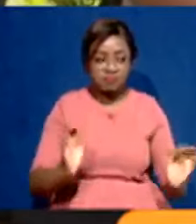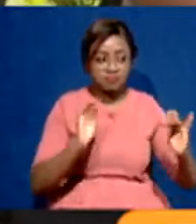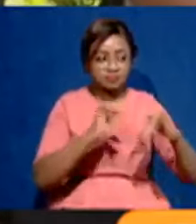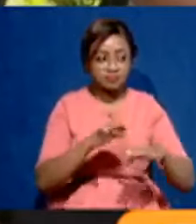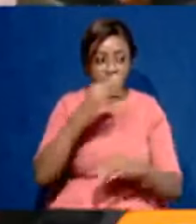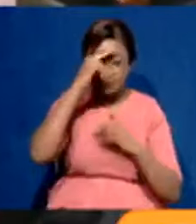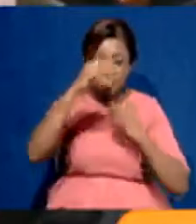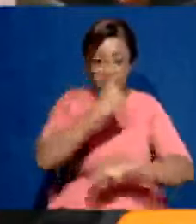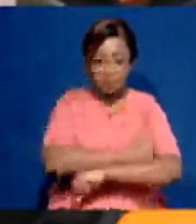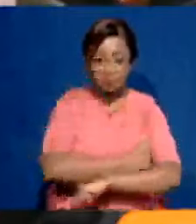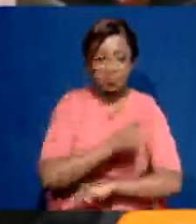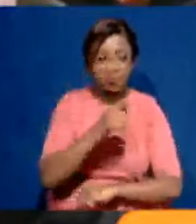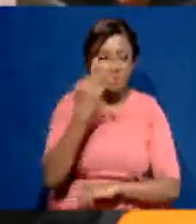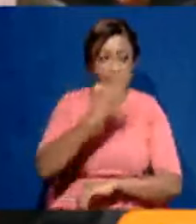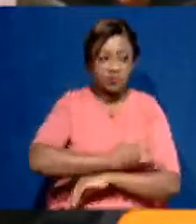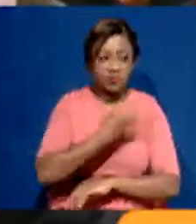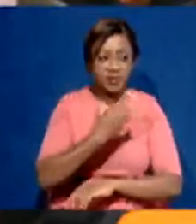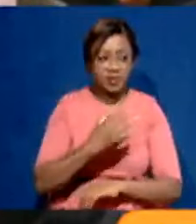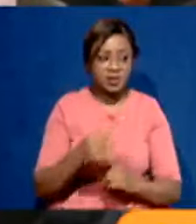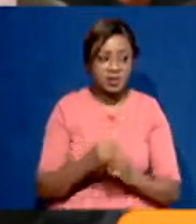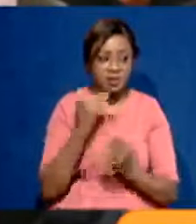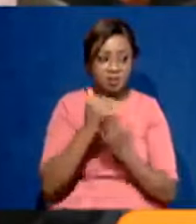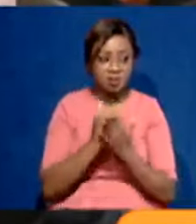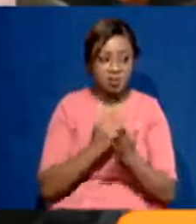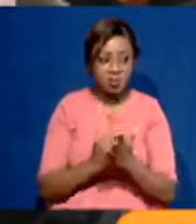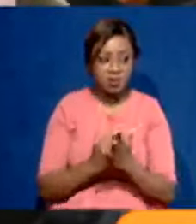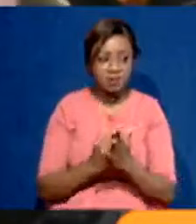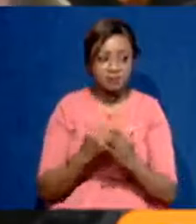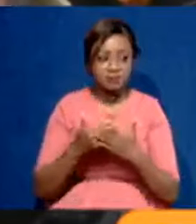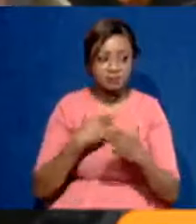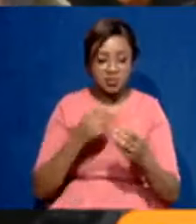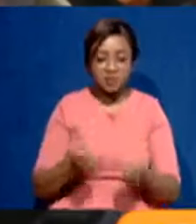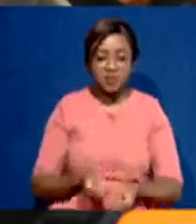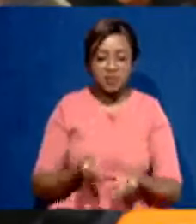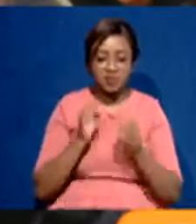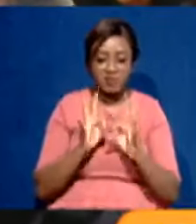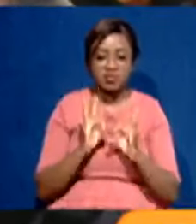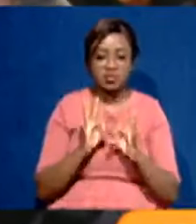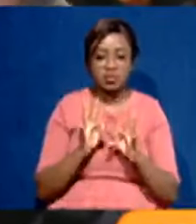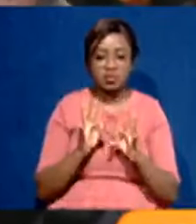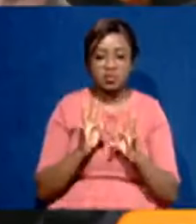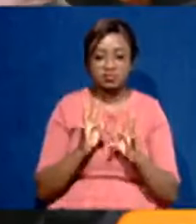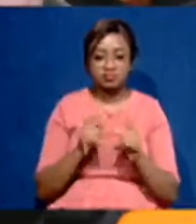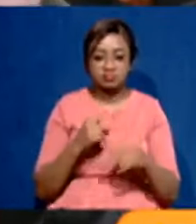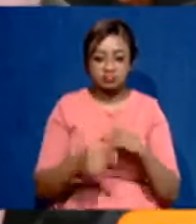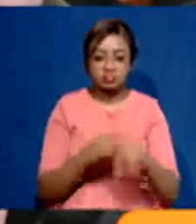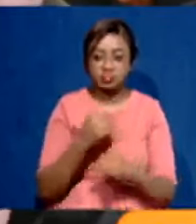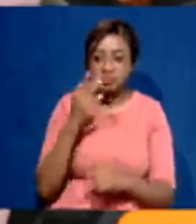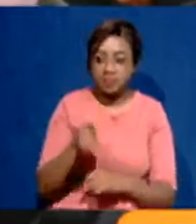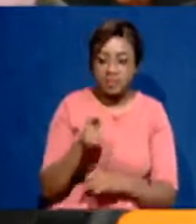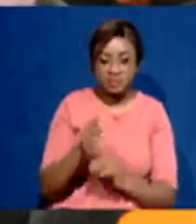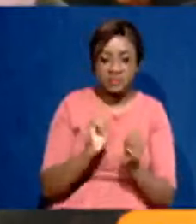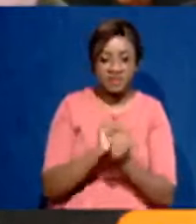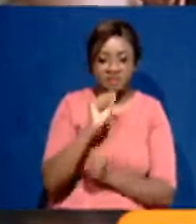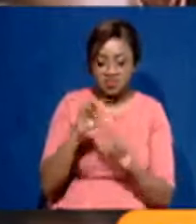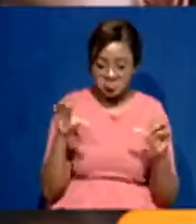for a three-day induction and training program before the official commissioning. The commissioning of the 15th cohort of the Wings to